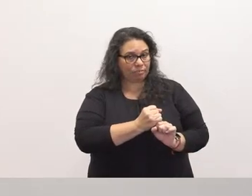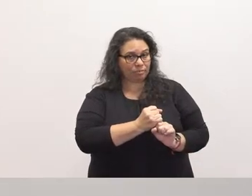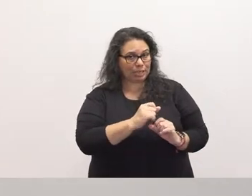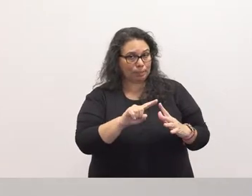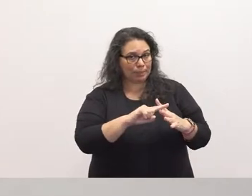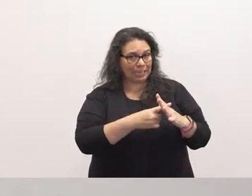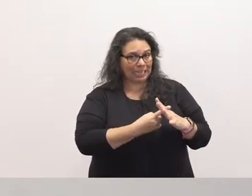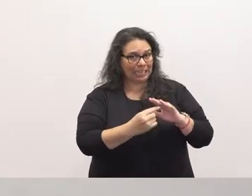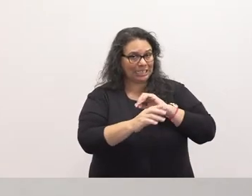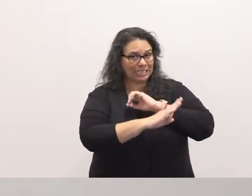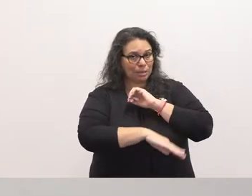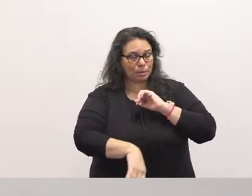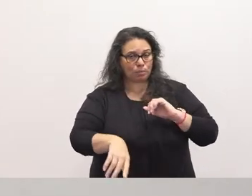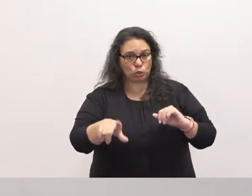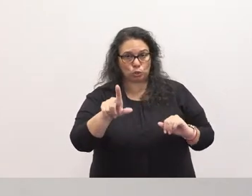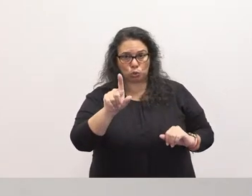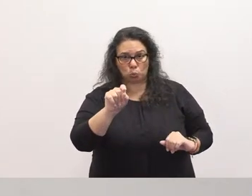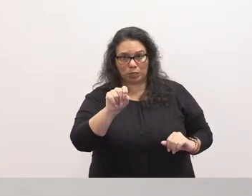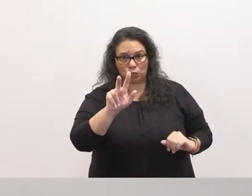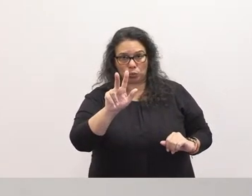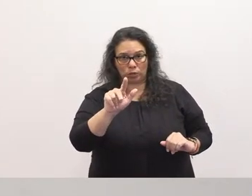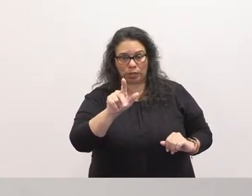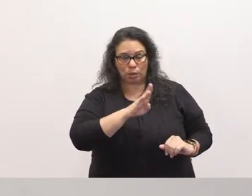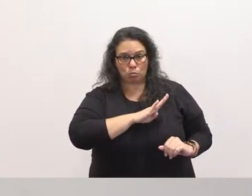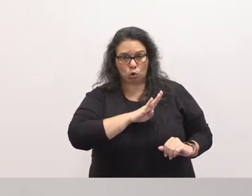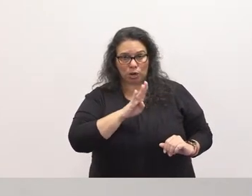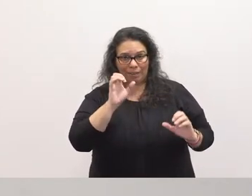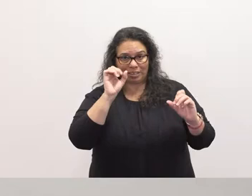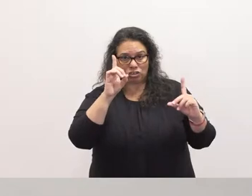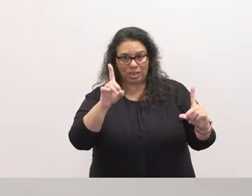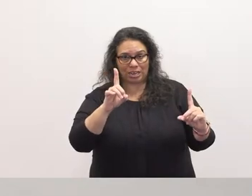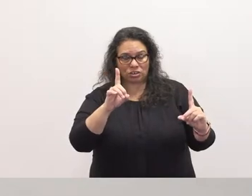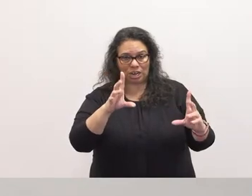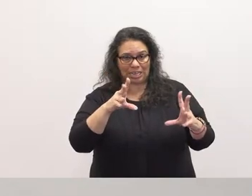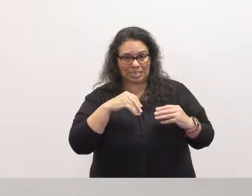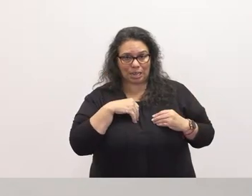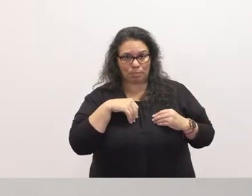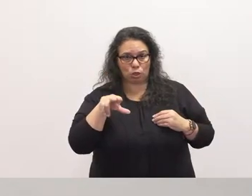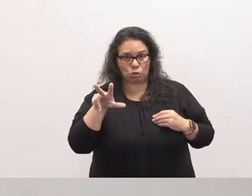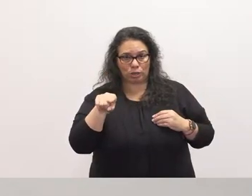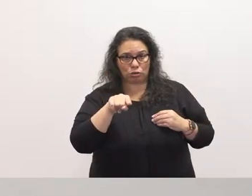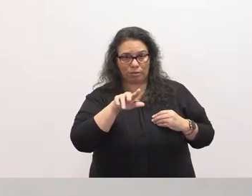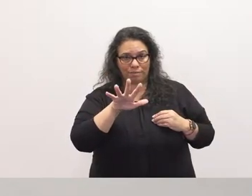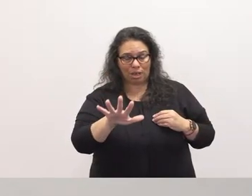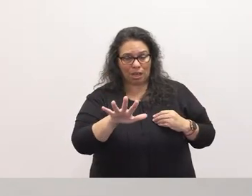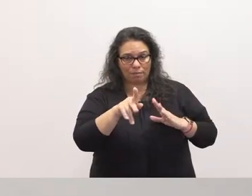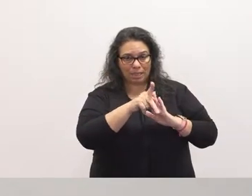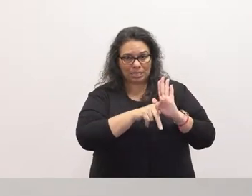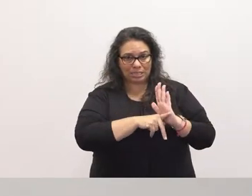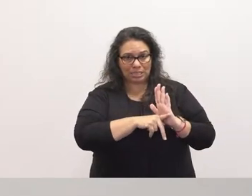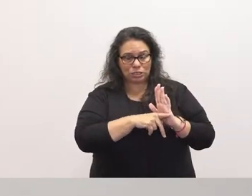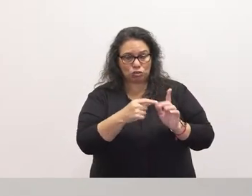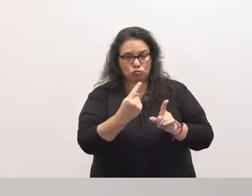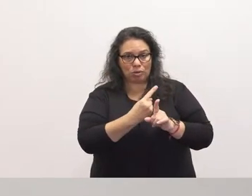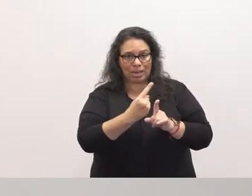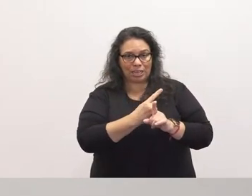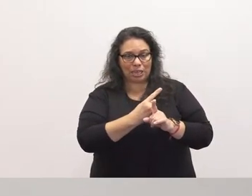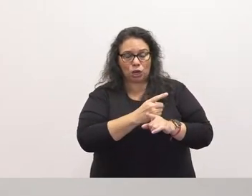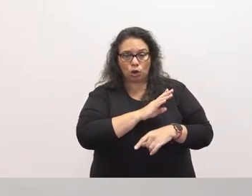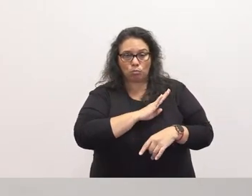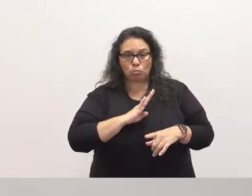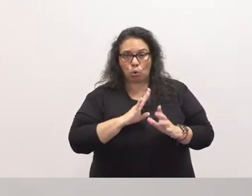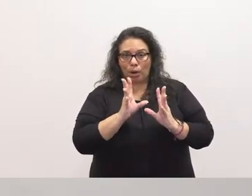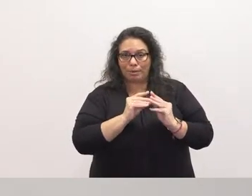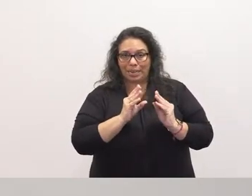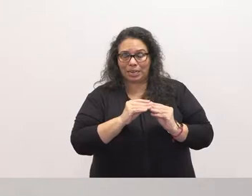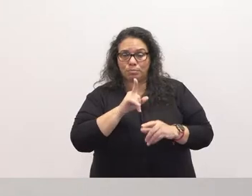in September 2023, the Board of Education will adopt 3 to 5 policies per regular board meeting, right? So obviously to ensure